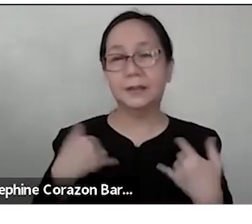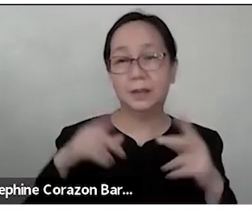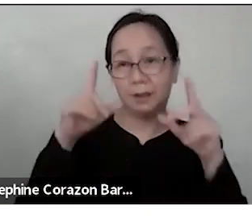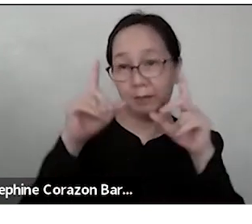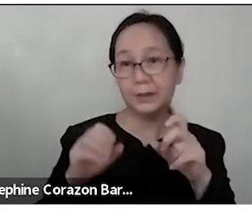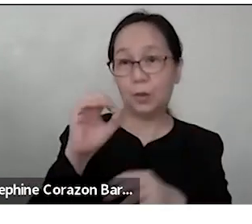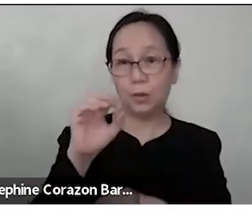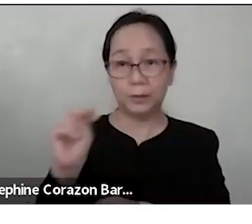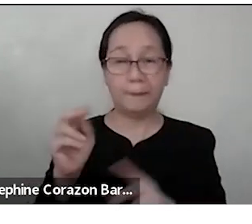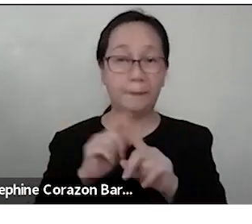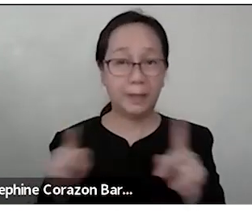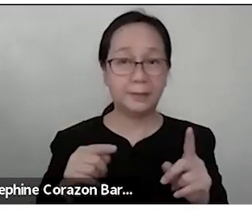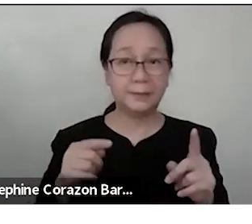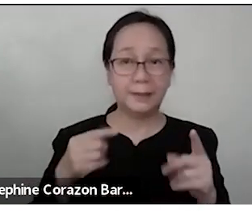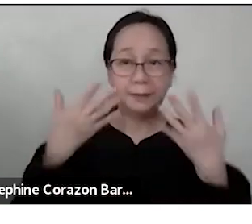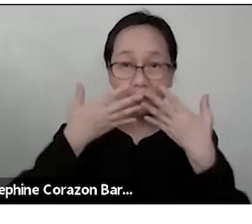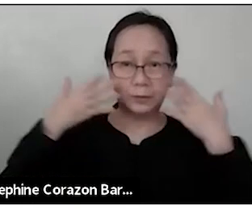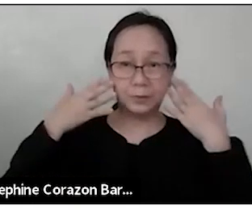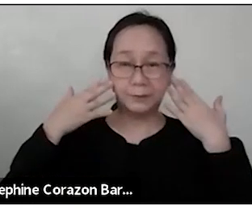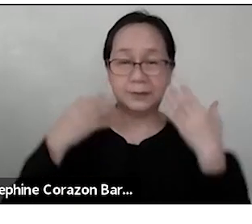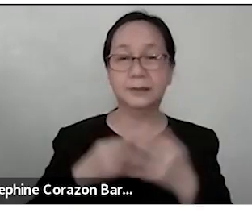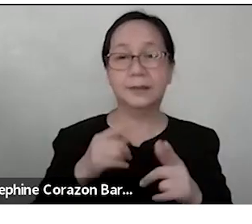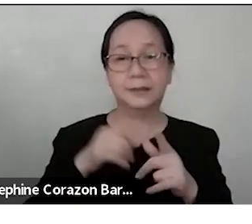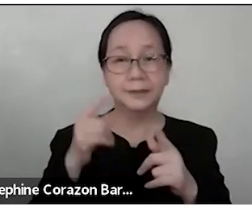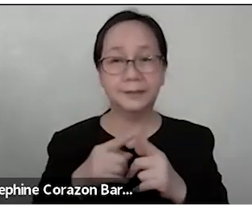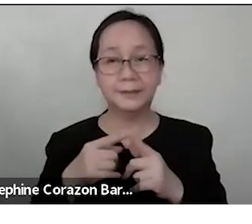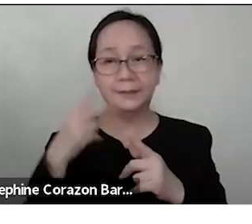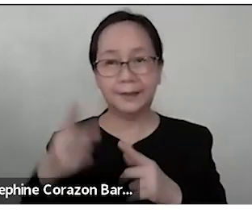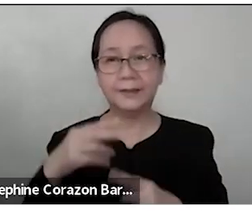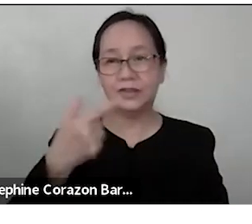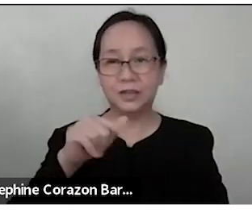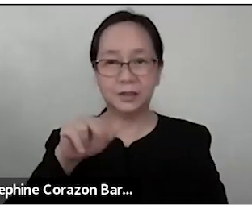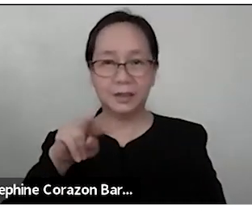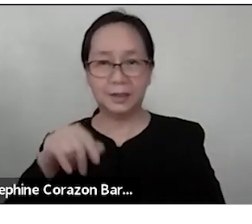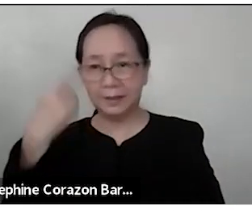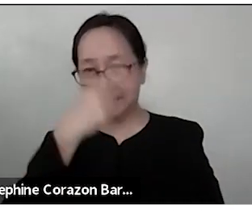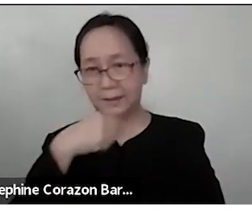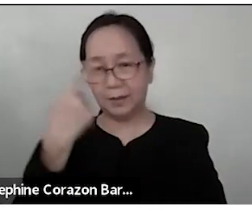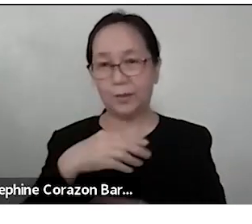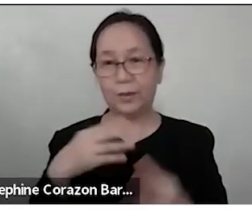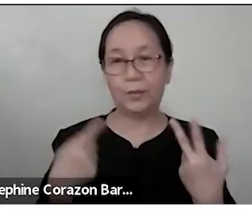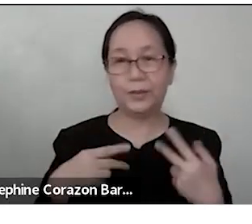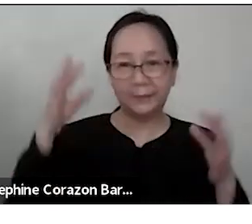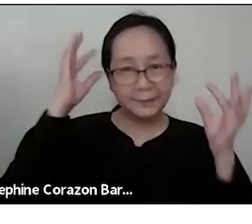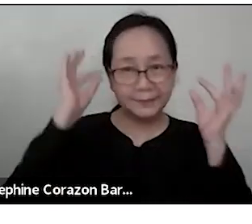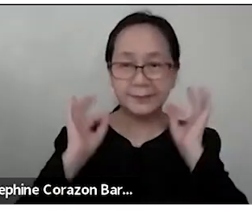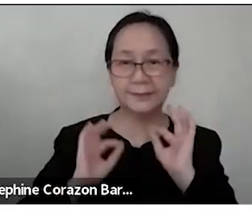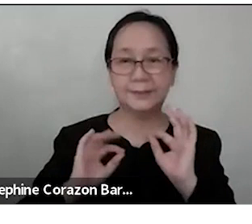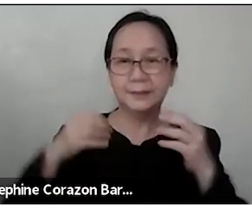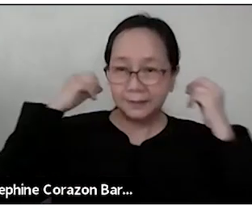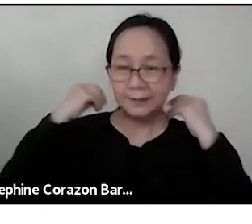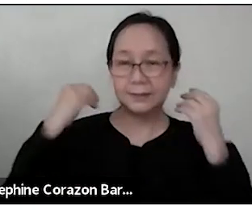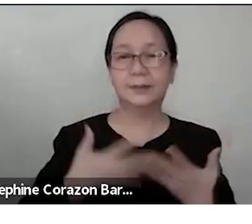turned on, but she wore a surgical mask and she looked generic with her hair in a ponytail